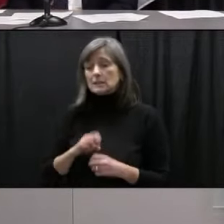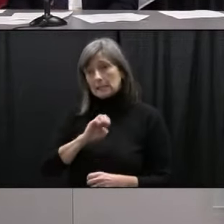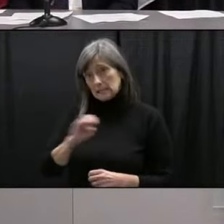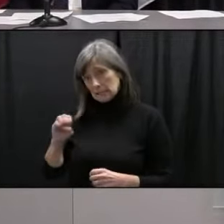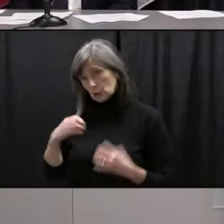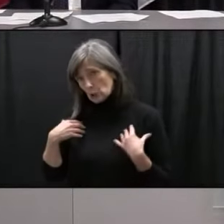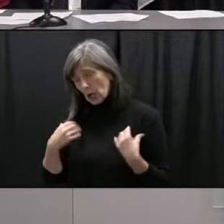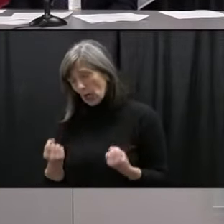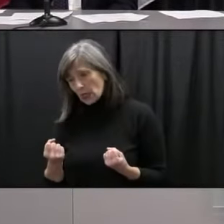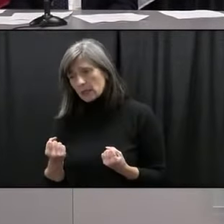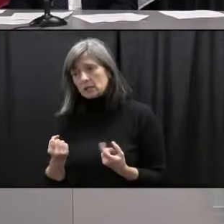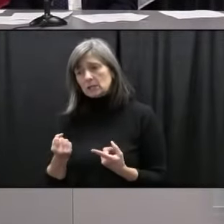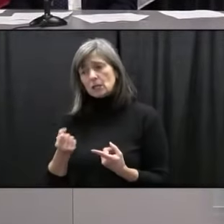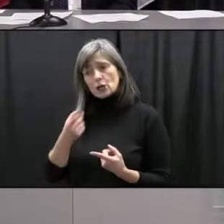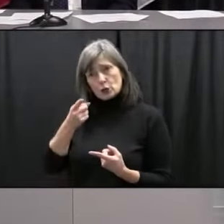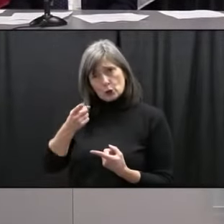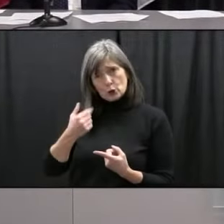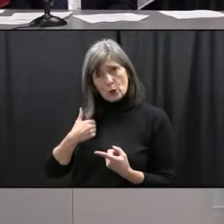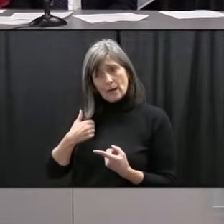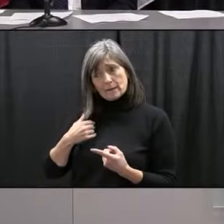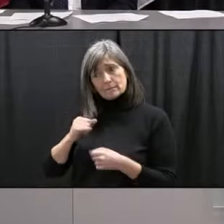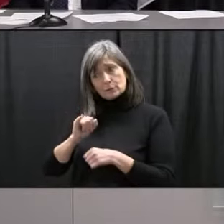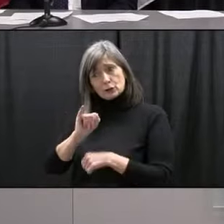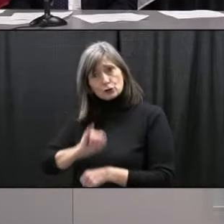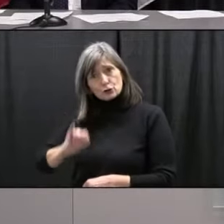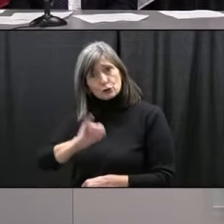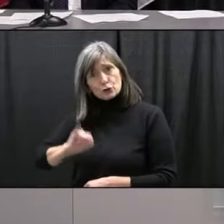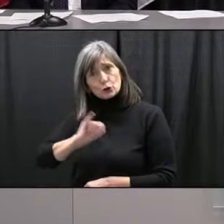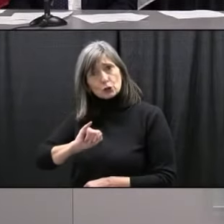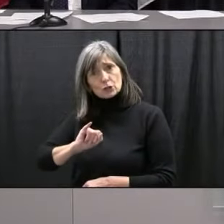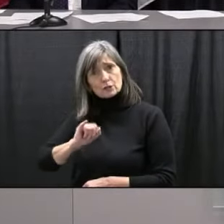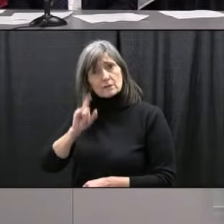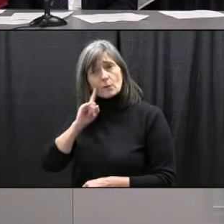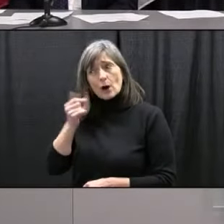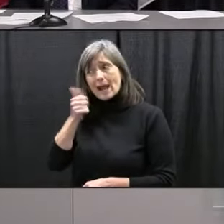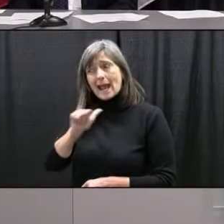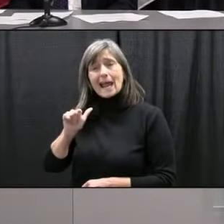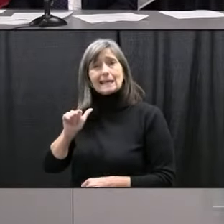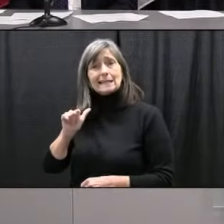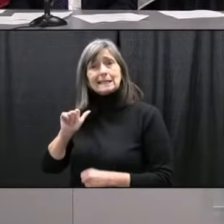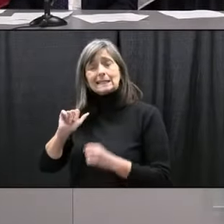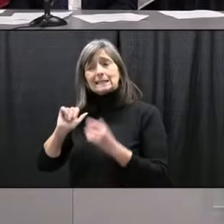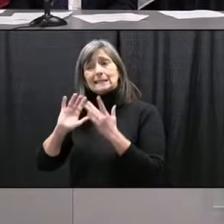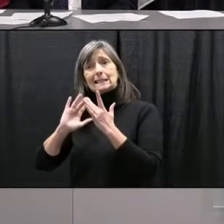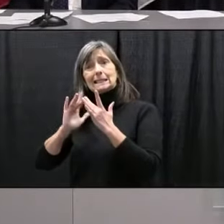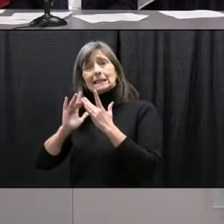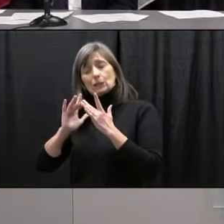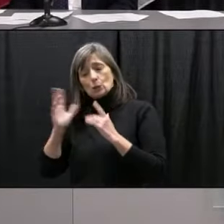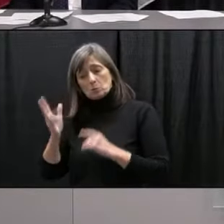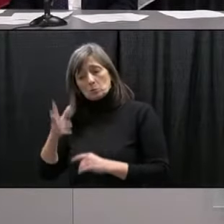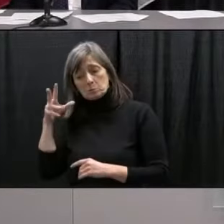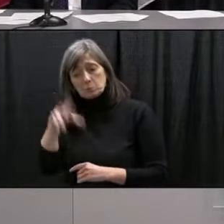cover losses stemming from ransomware or other forms of cyber attack.